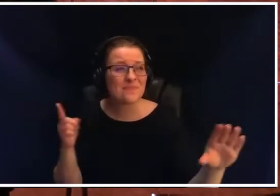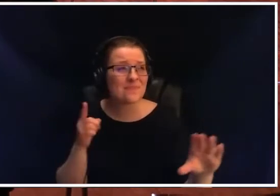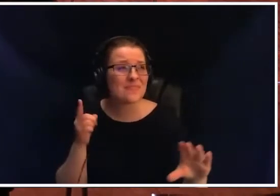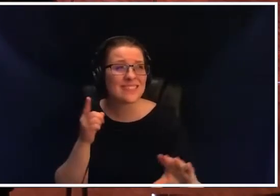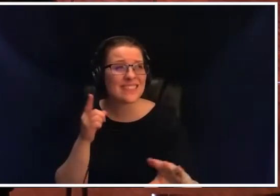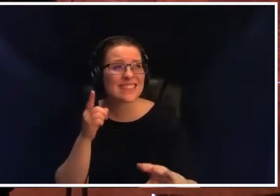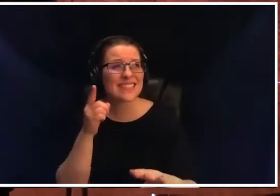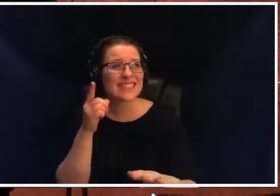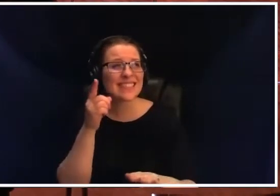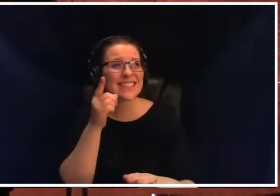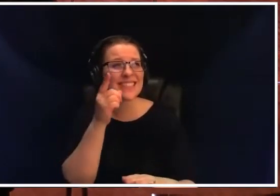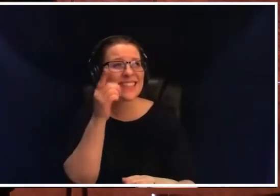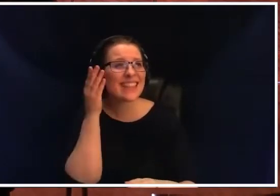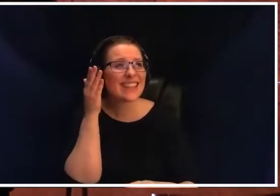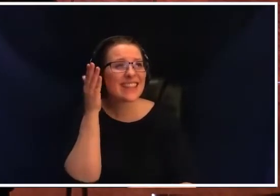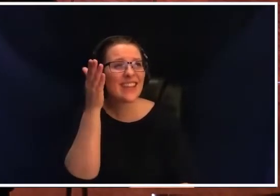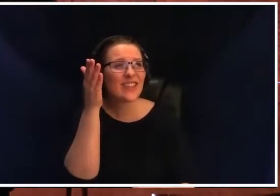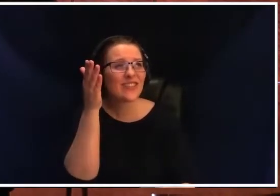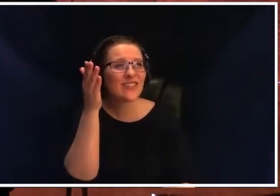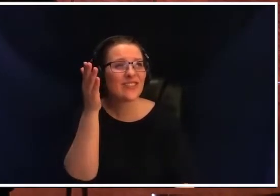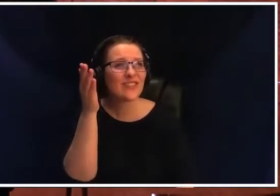find me.